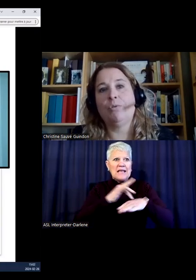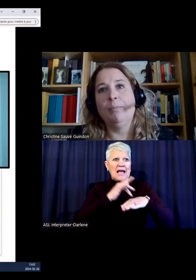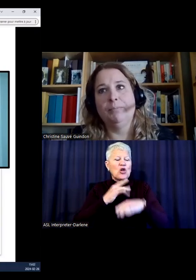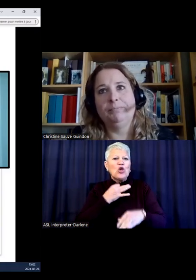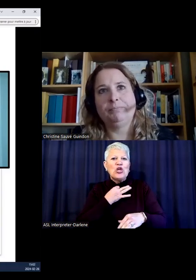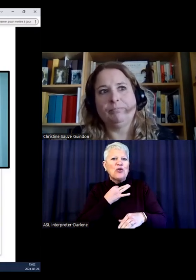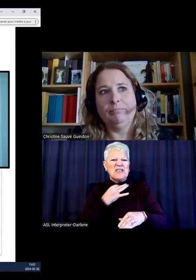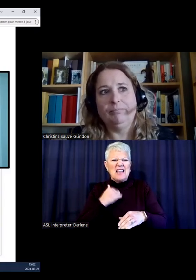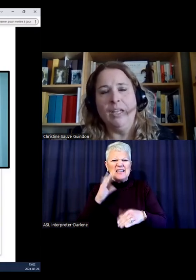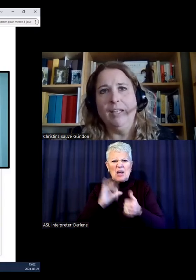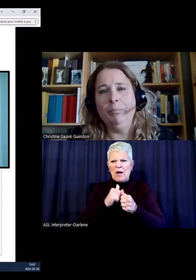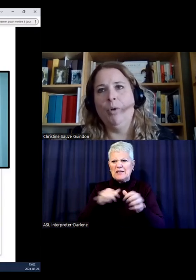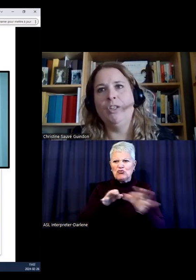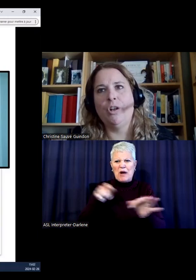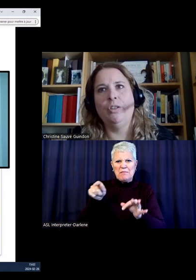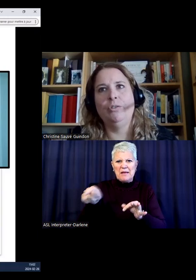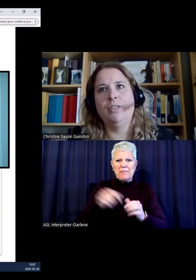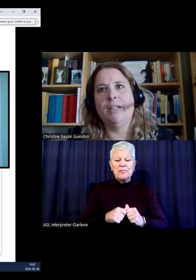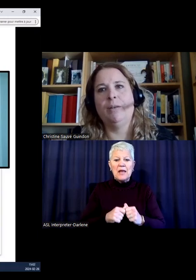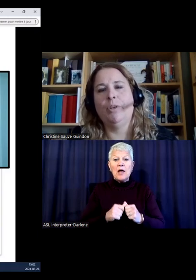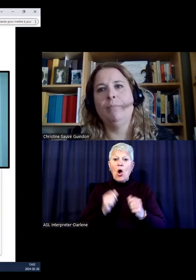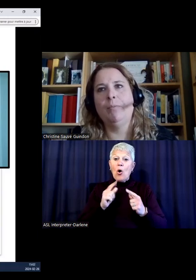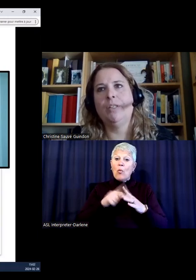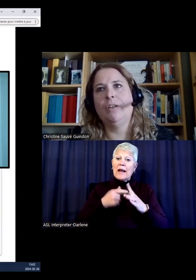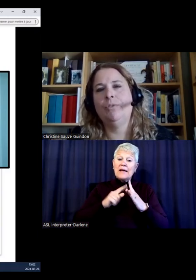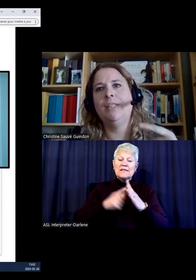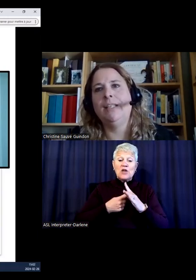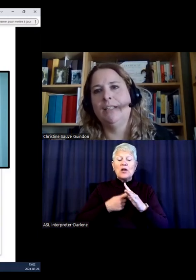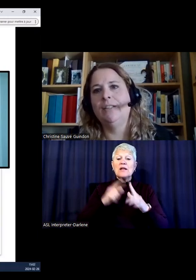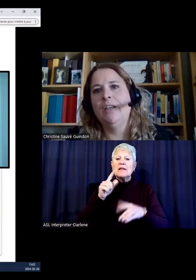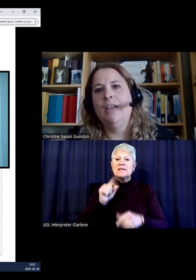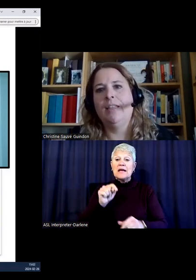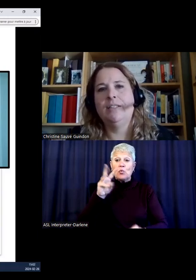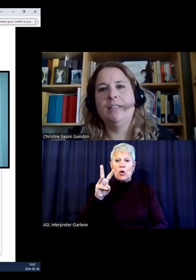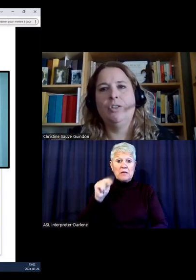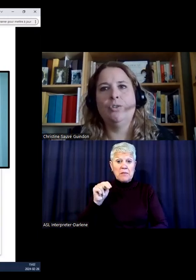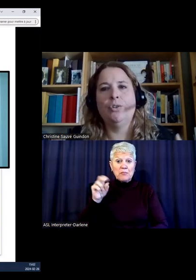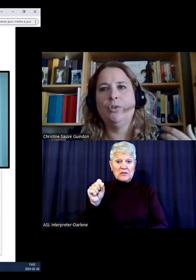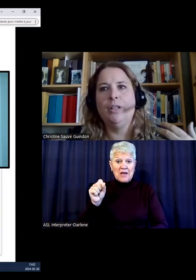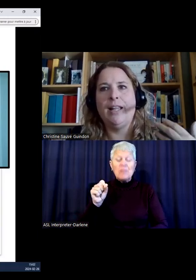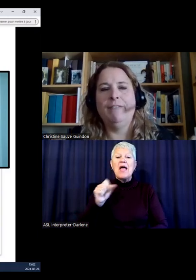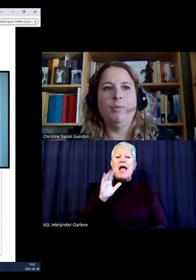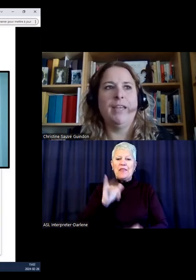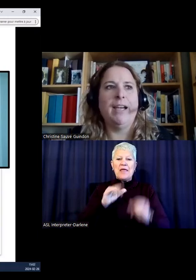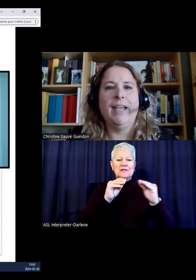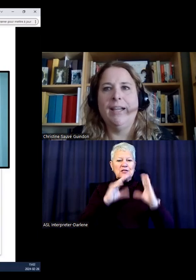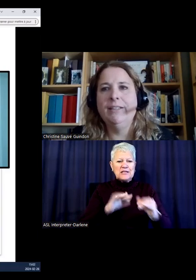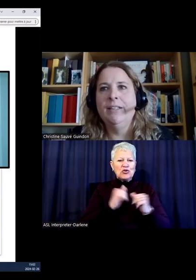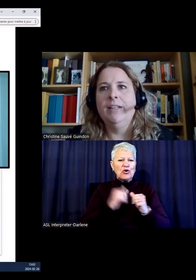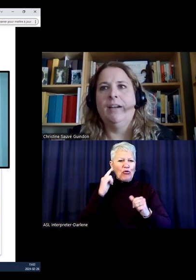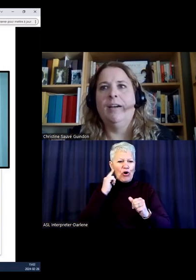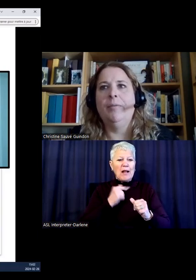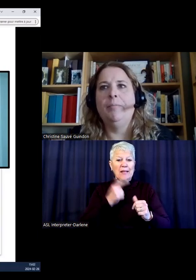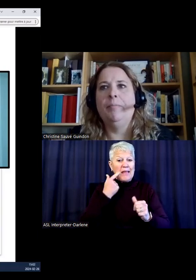would describe him. And when I started to do the tactile working memory scale, you see Catherine, that's the teacher you heard laughing with